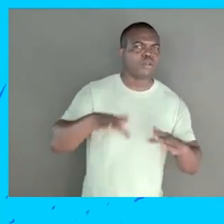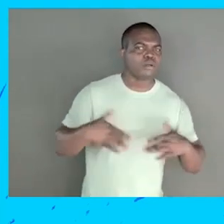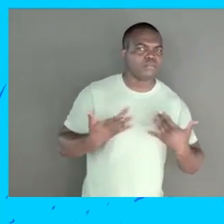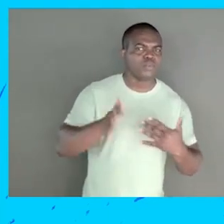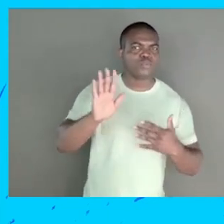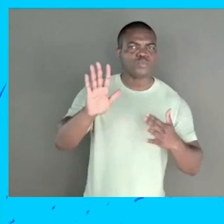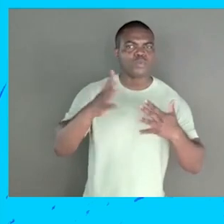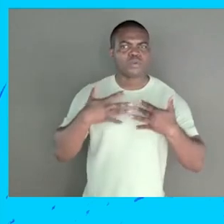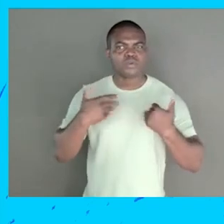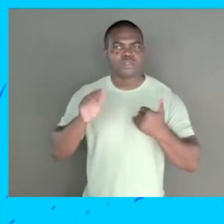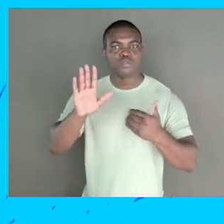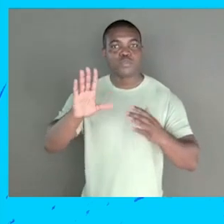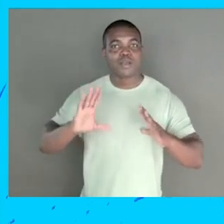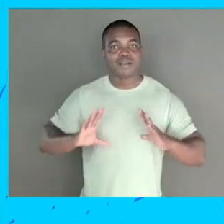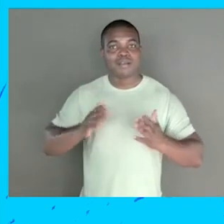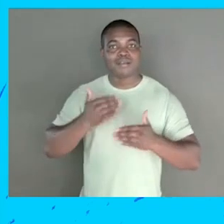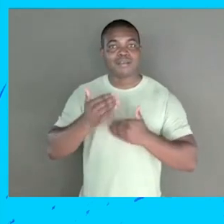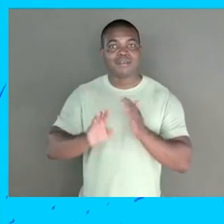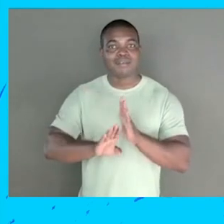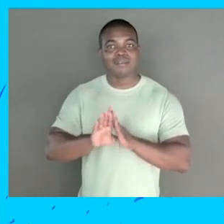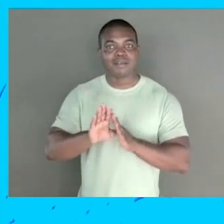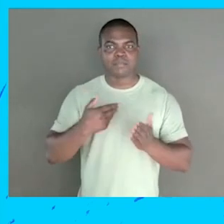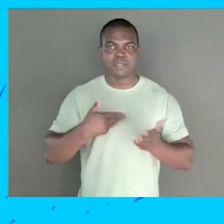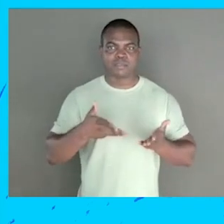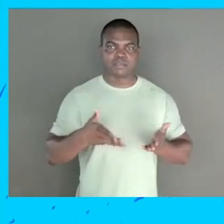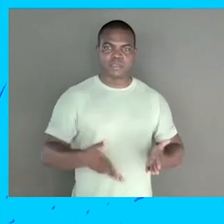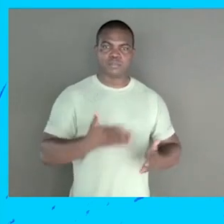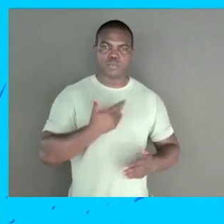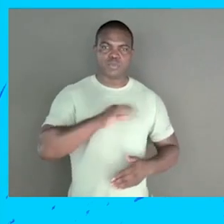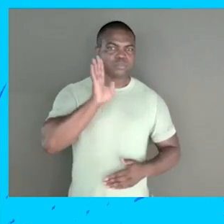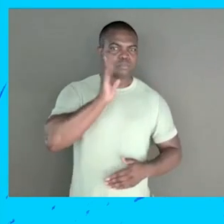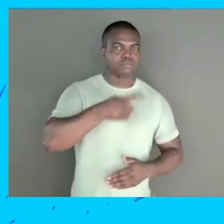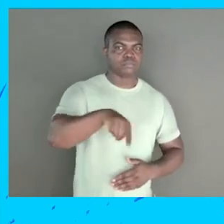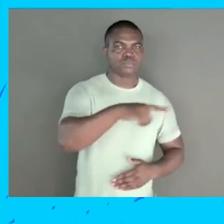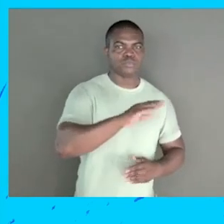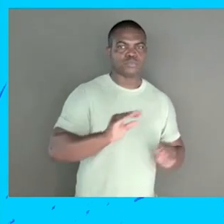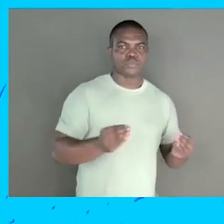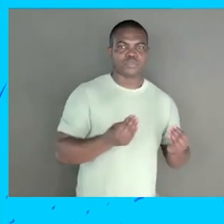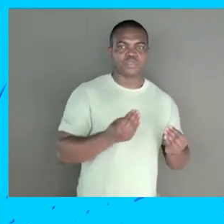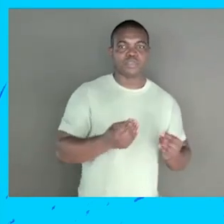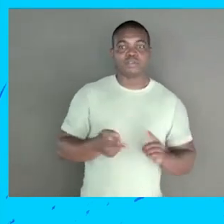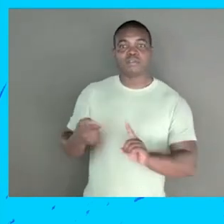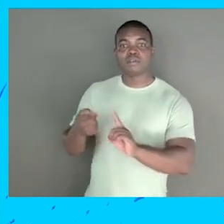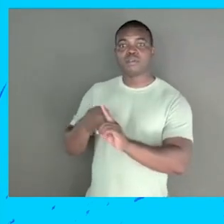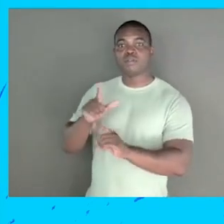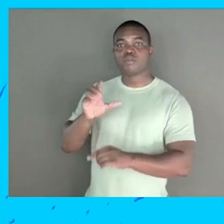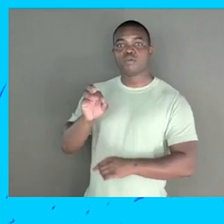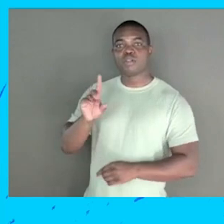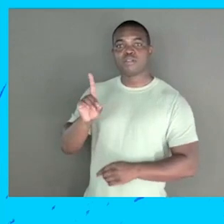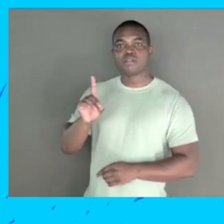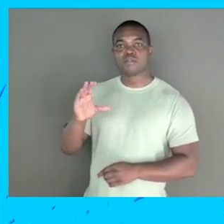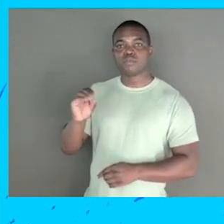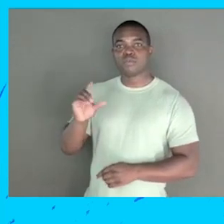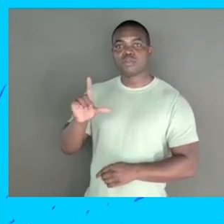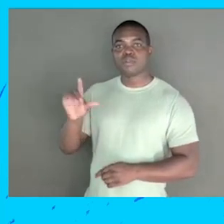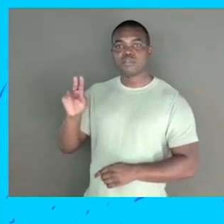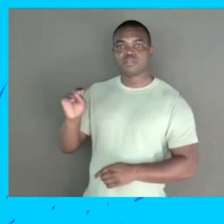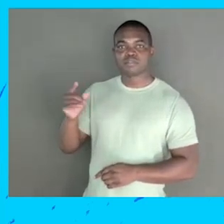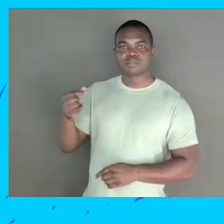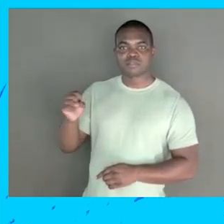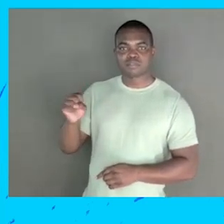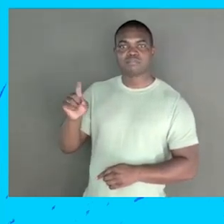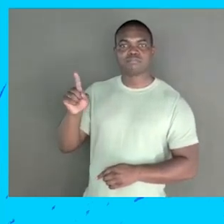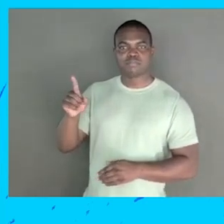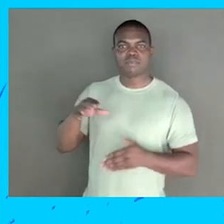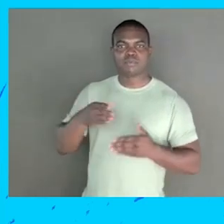for hosting us and for your leadership on the well-being of adolescents. PMNCH is